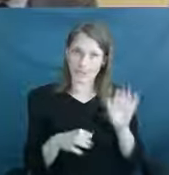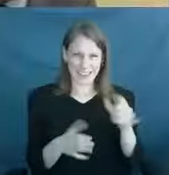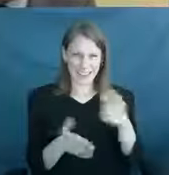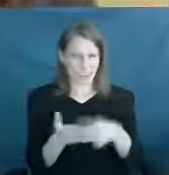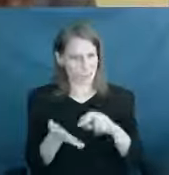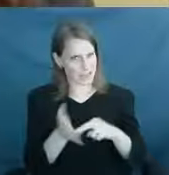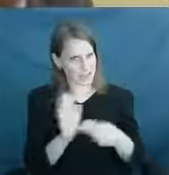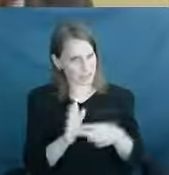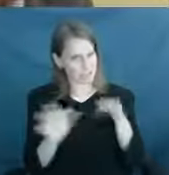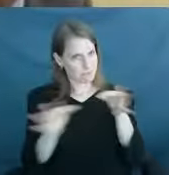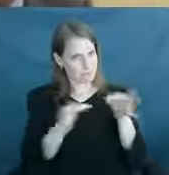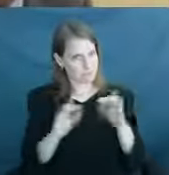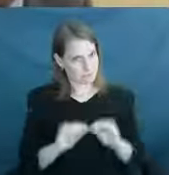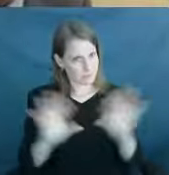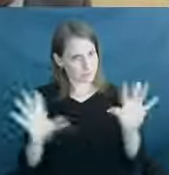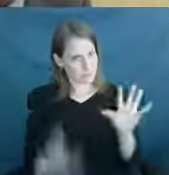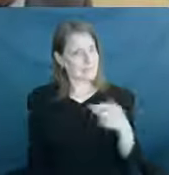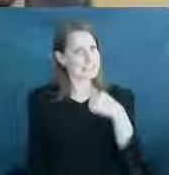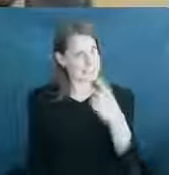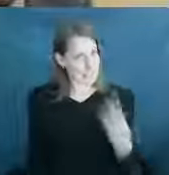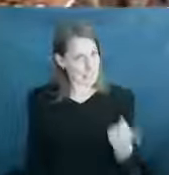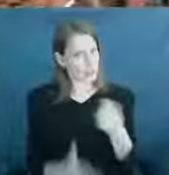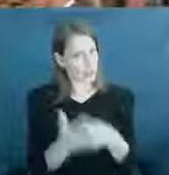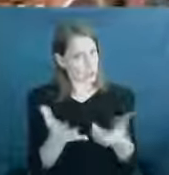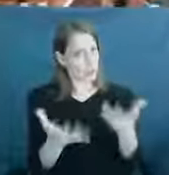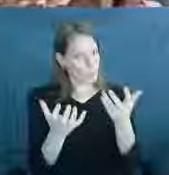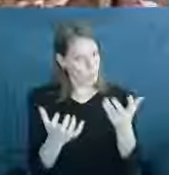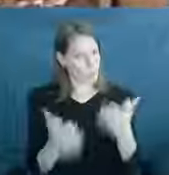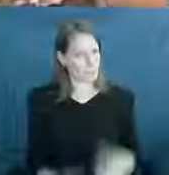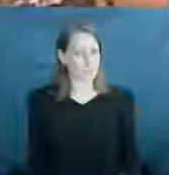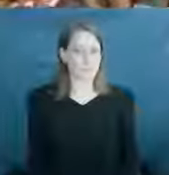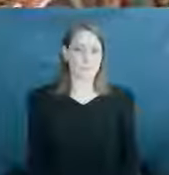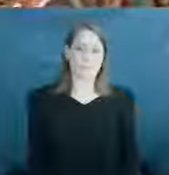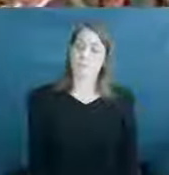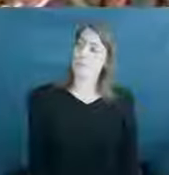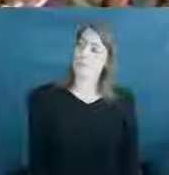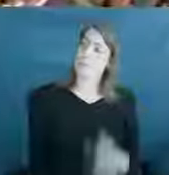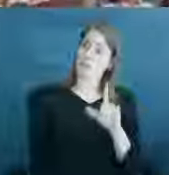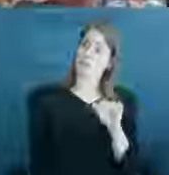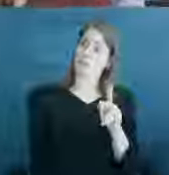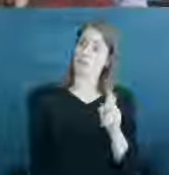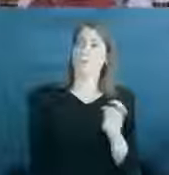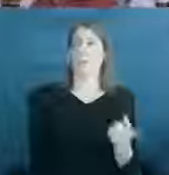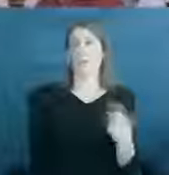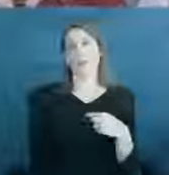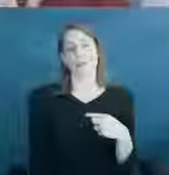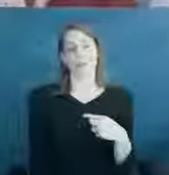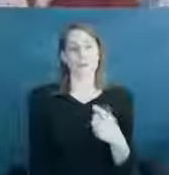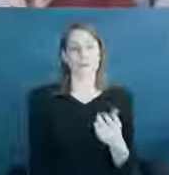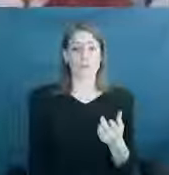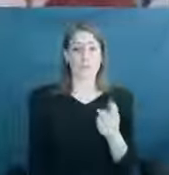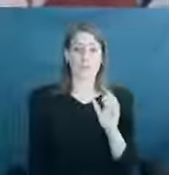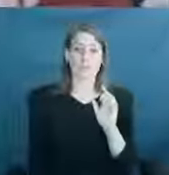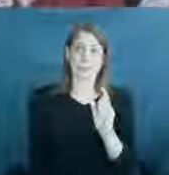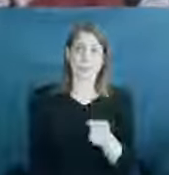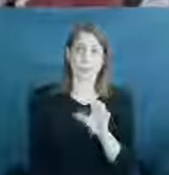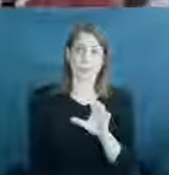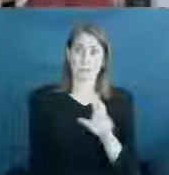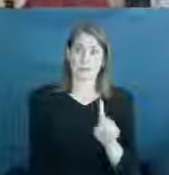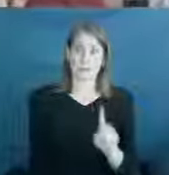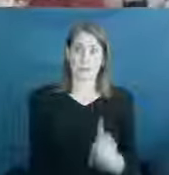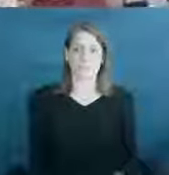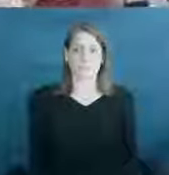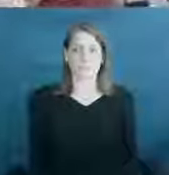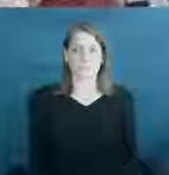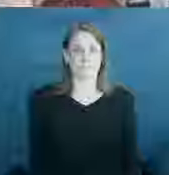doing their work. That's what I mean by an activity direction. You're telling them what you want. Yes. Luke, can you come around here, please, or I'll be forced to give you